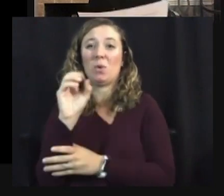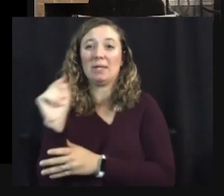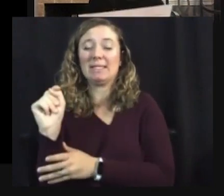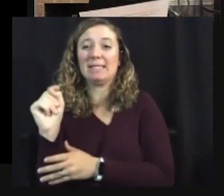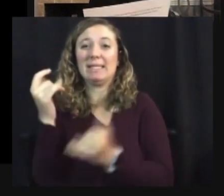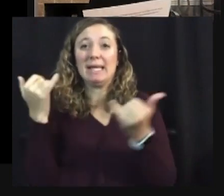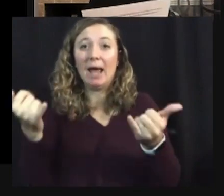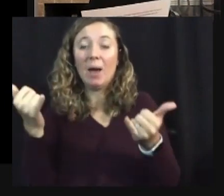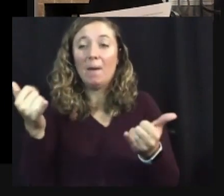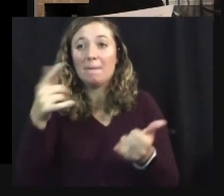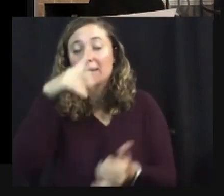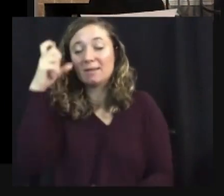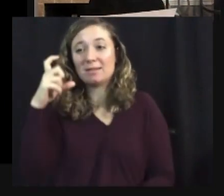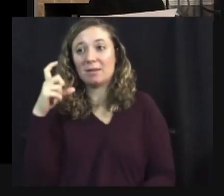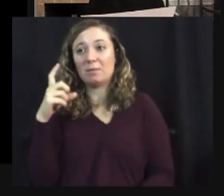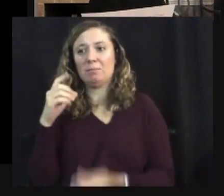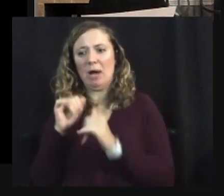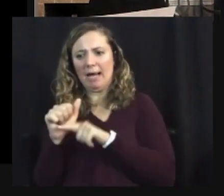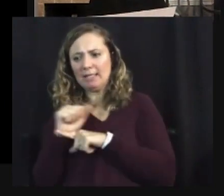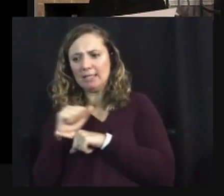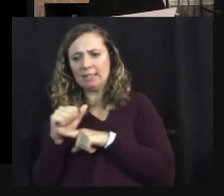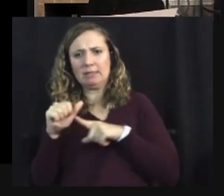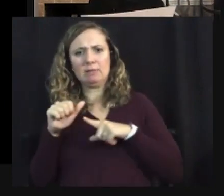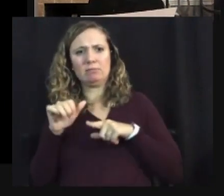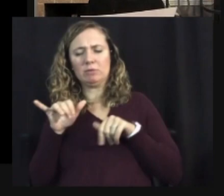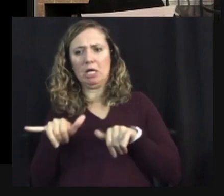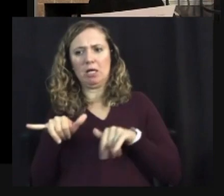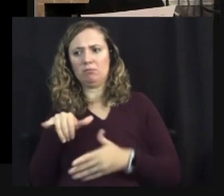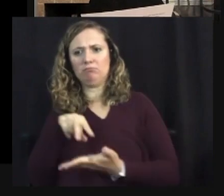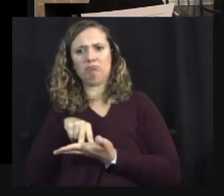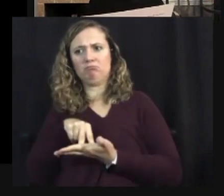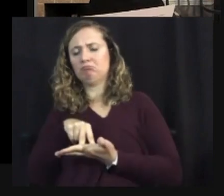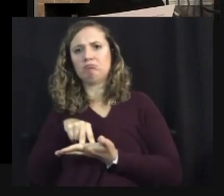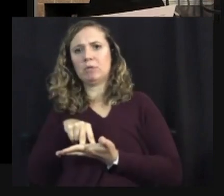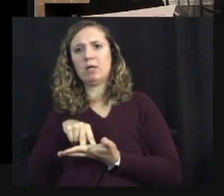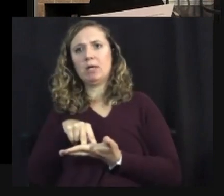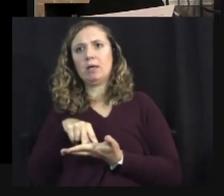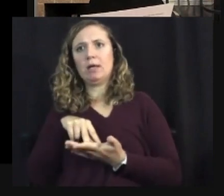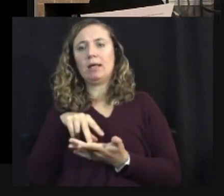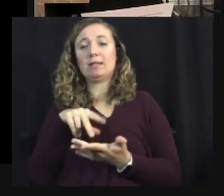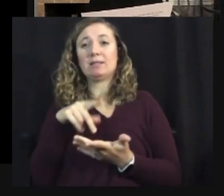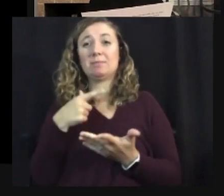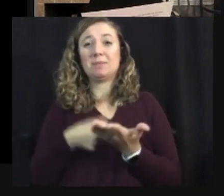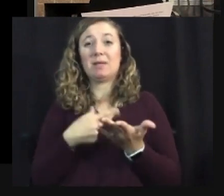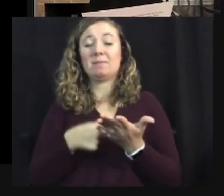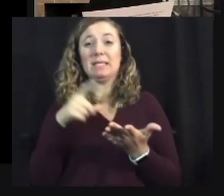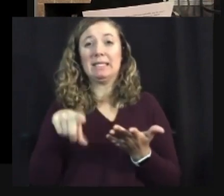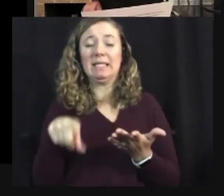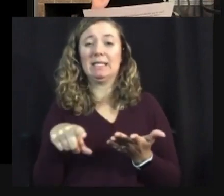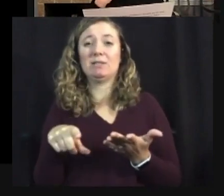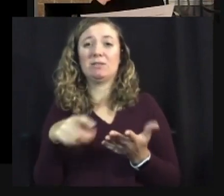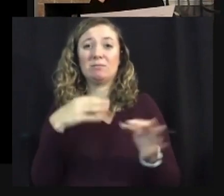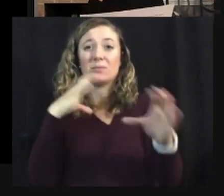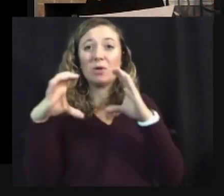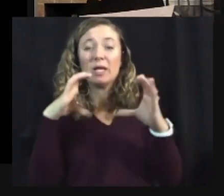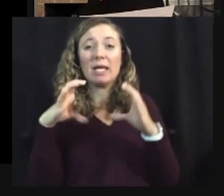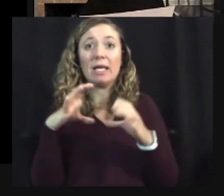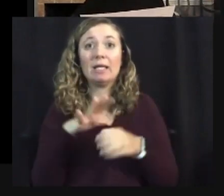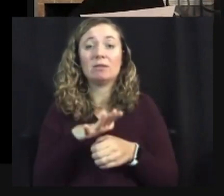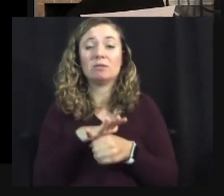do so. Even when I need to communicate distress, I freeze up, and my face does not always communicate distress.